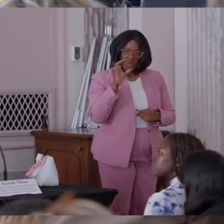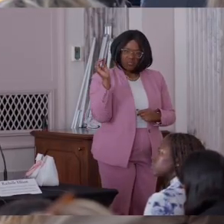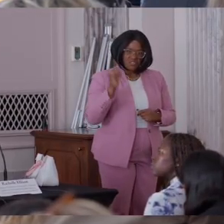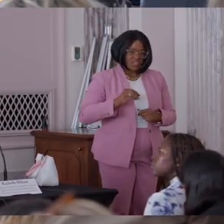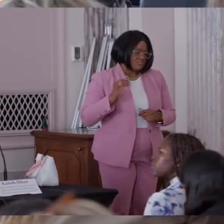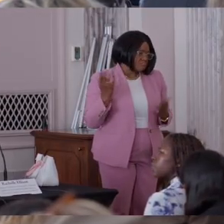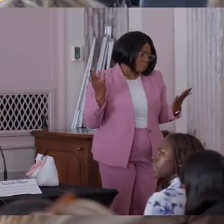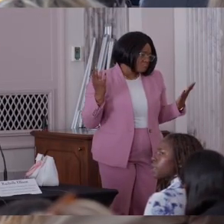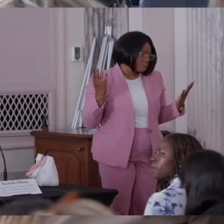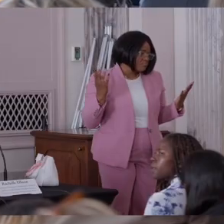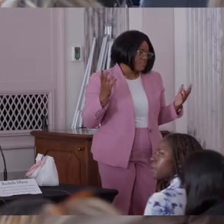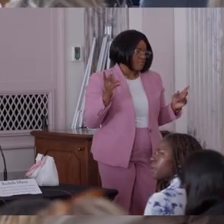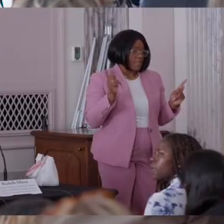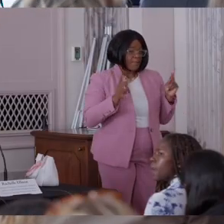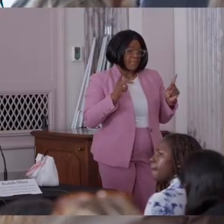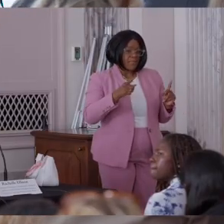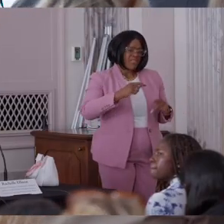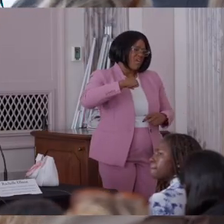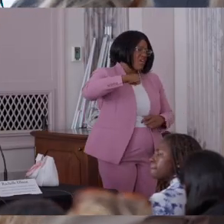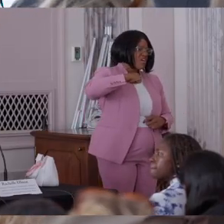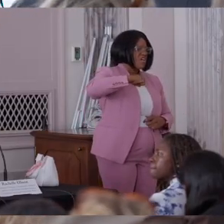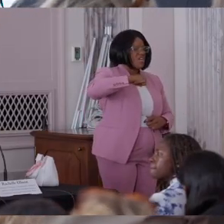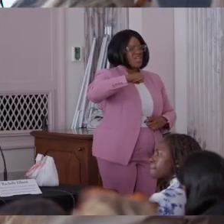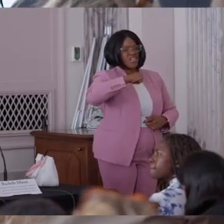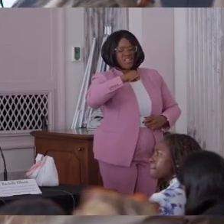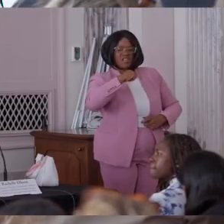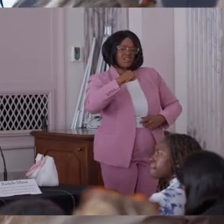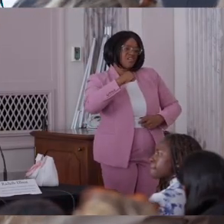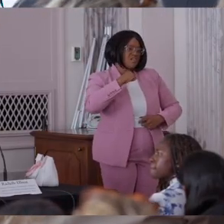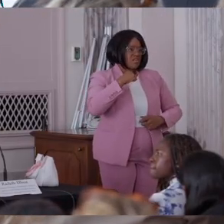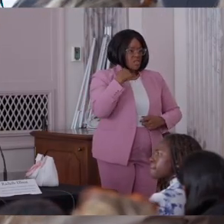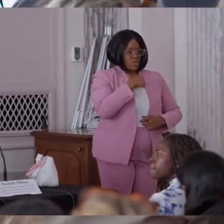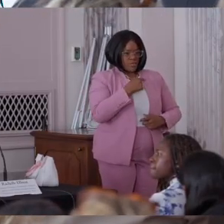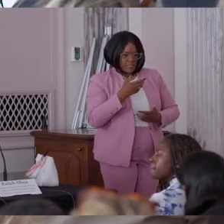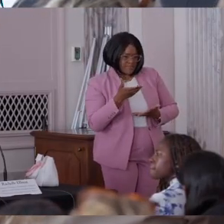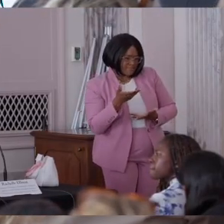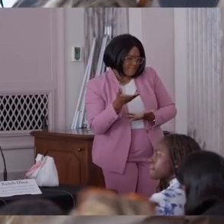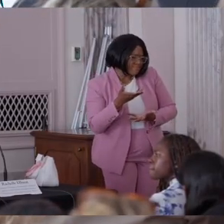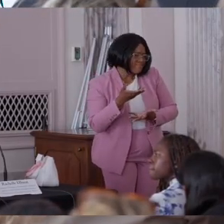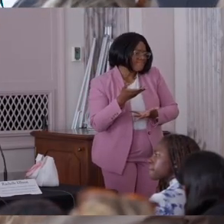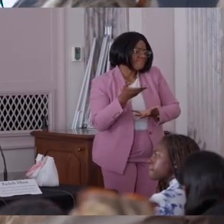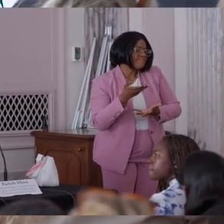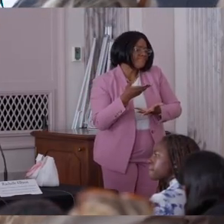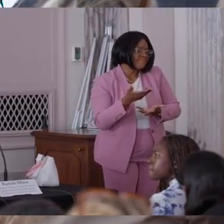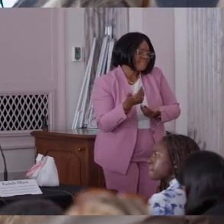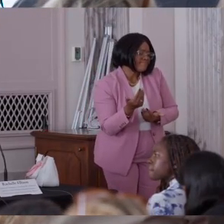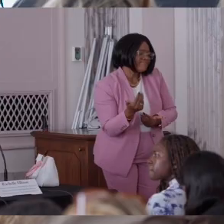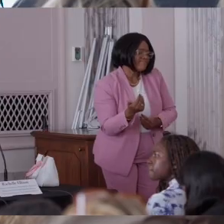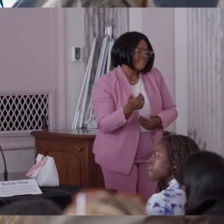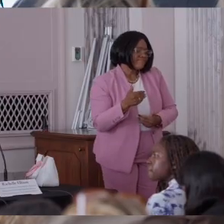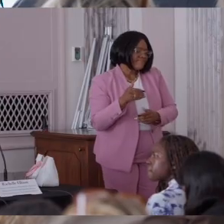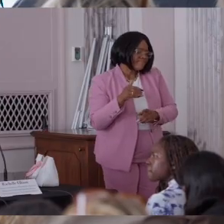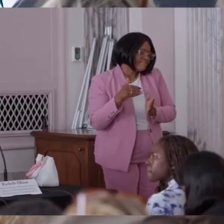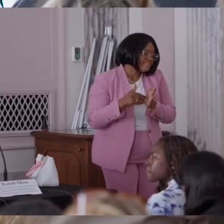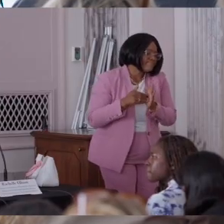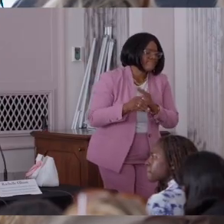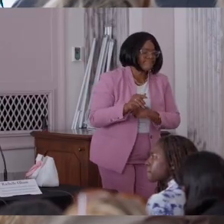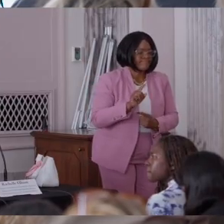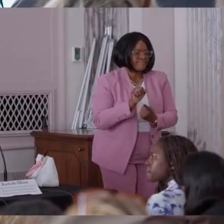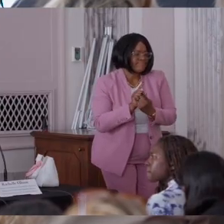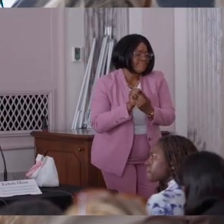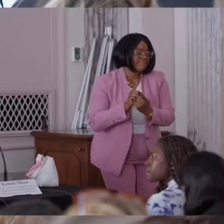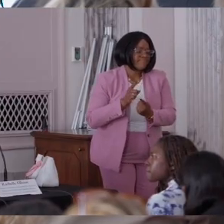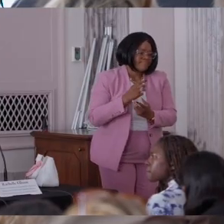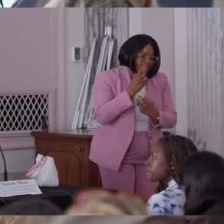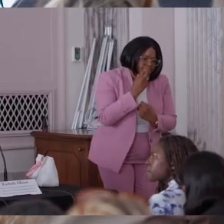100%. People who were totally refusing services, eventually, just through persistence and caring,